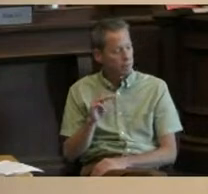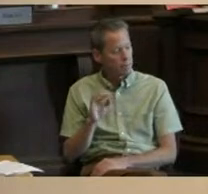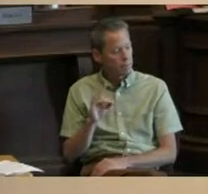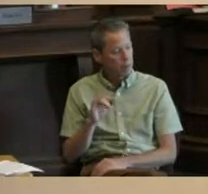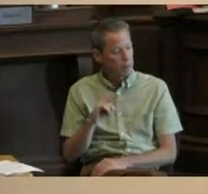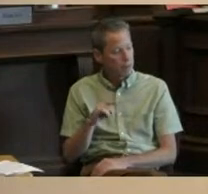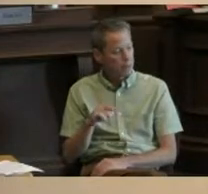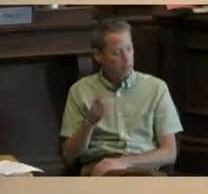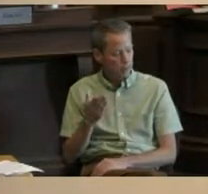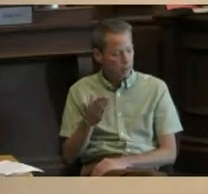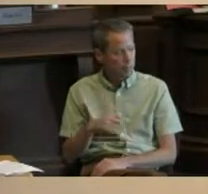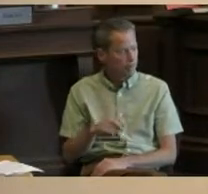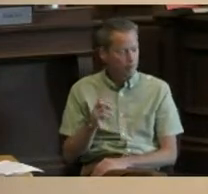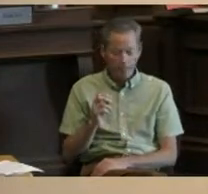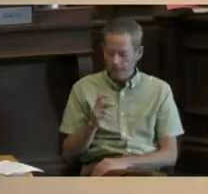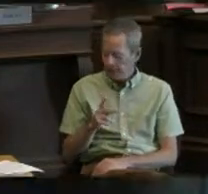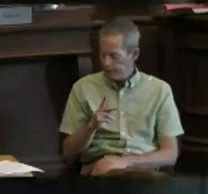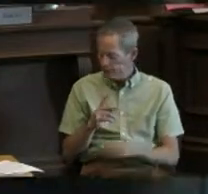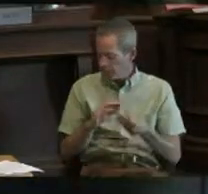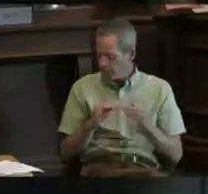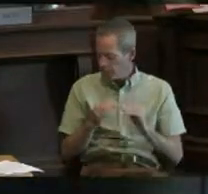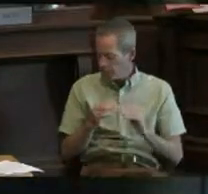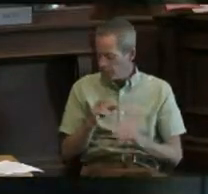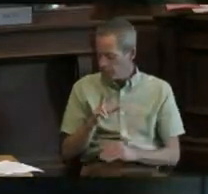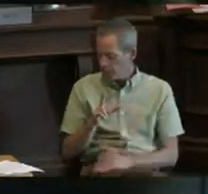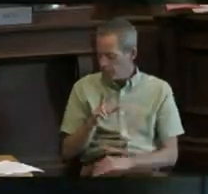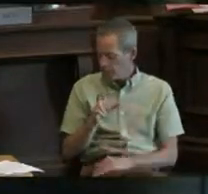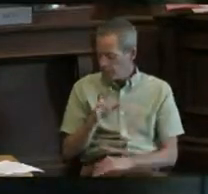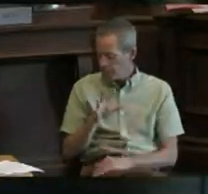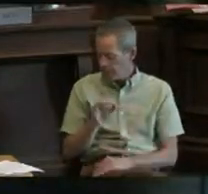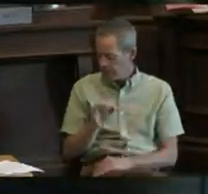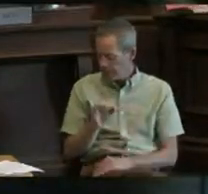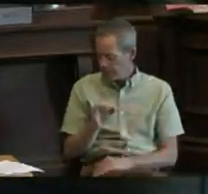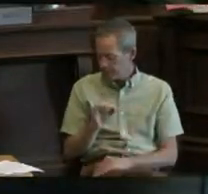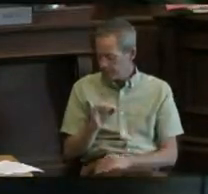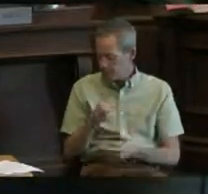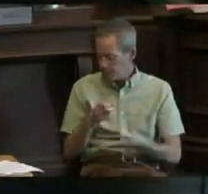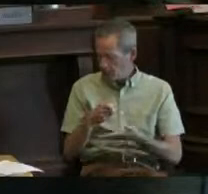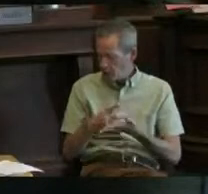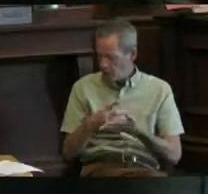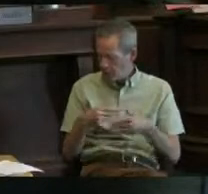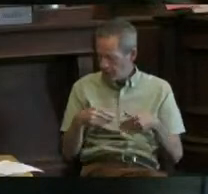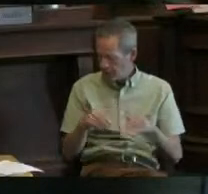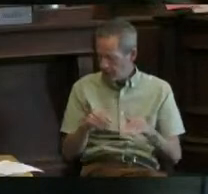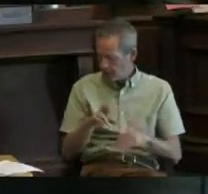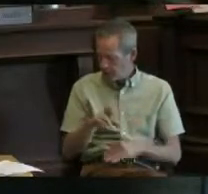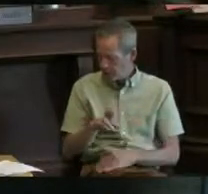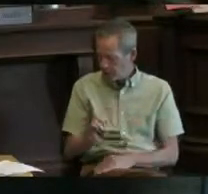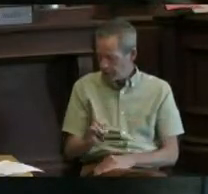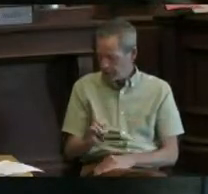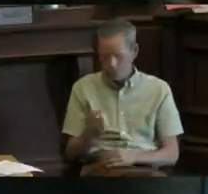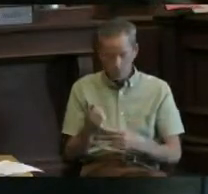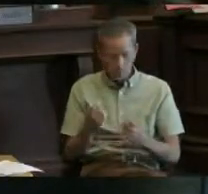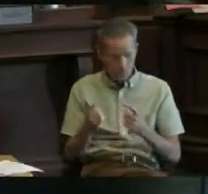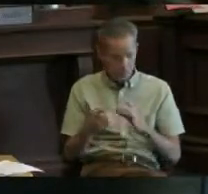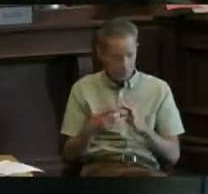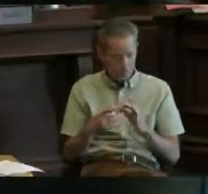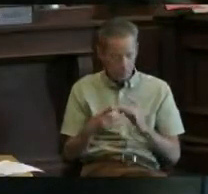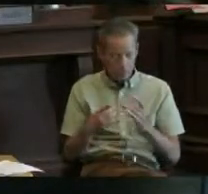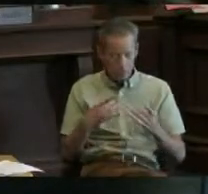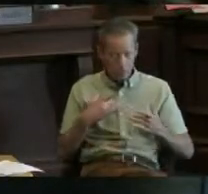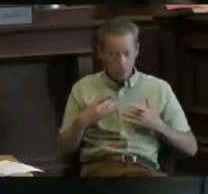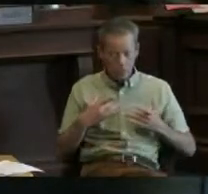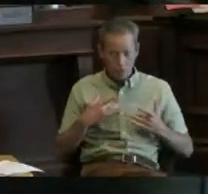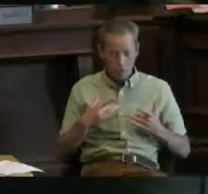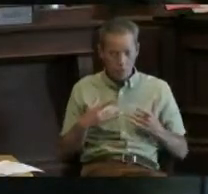Here. Thank you. All right. Introductory number 350, authorizing a sale of real estate. Questions, comments, or